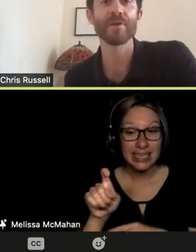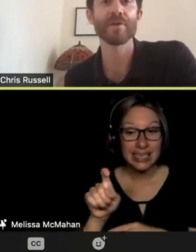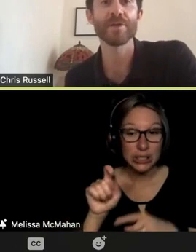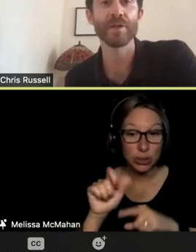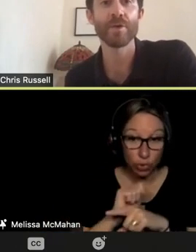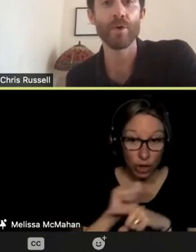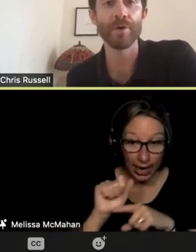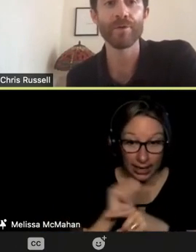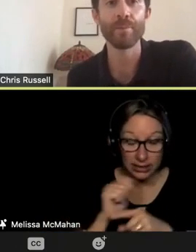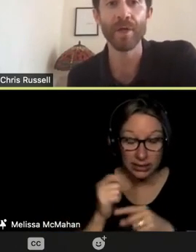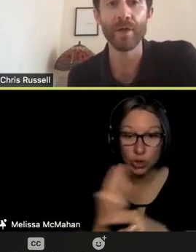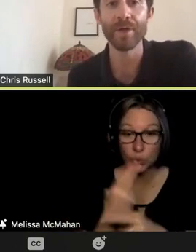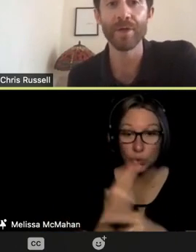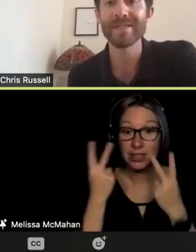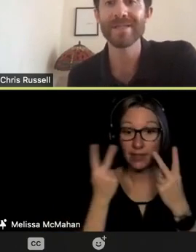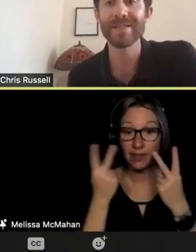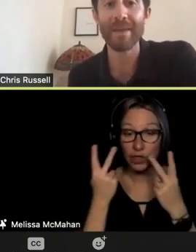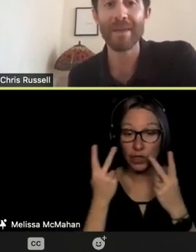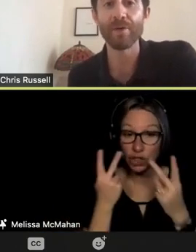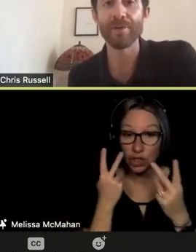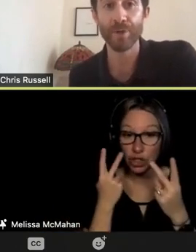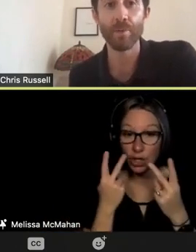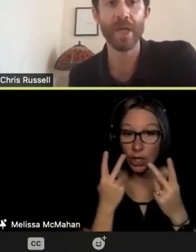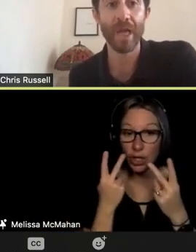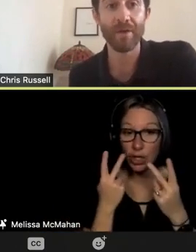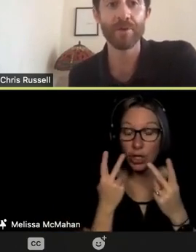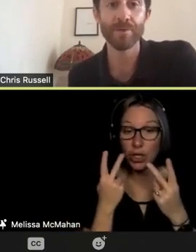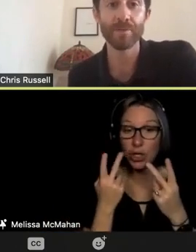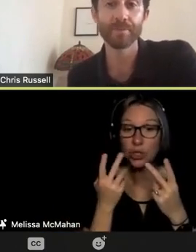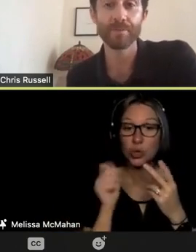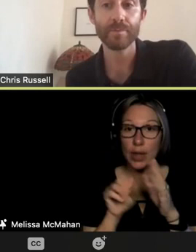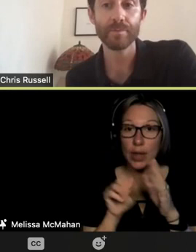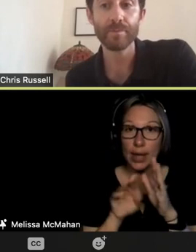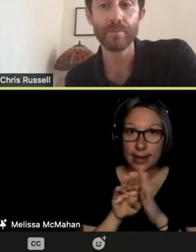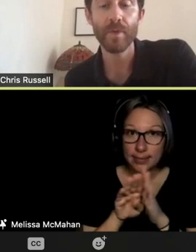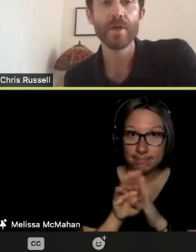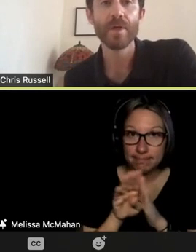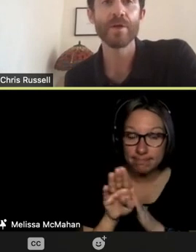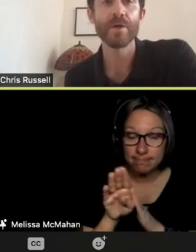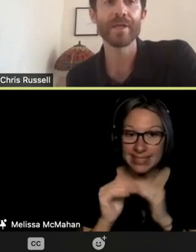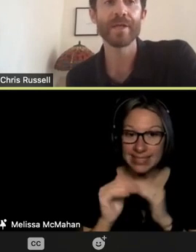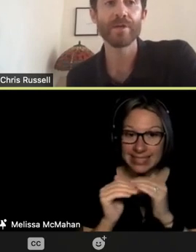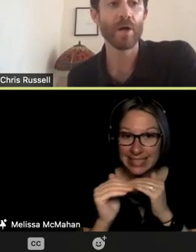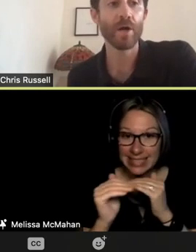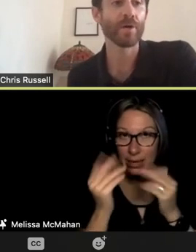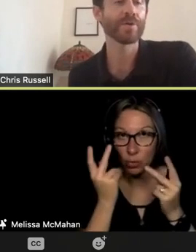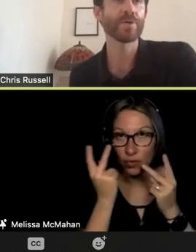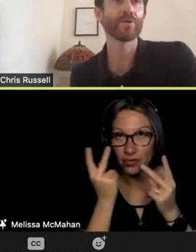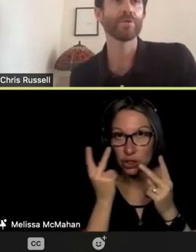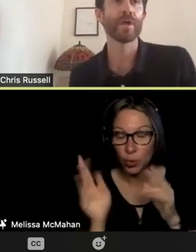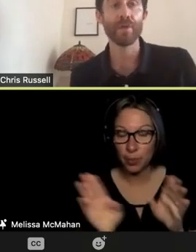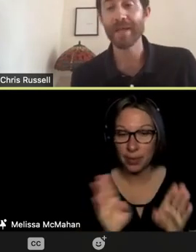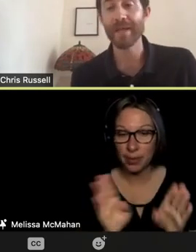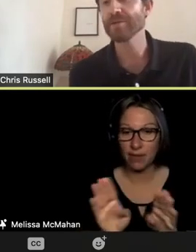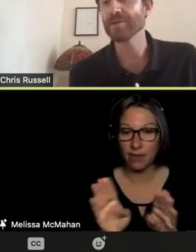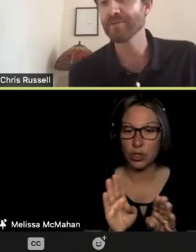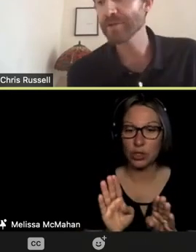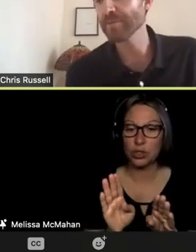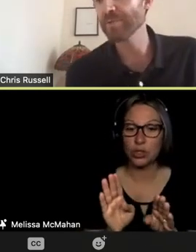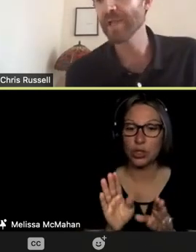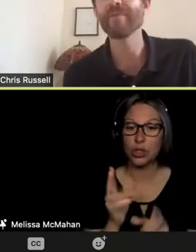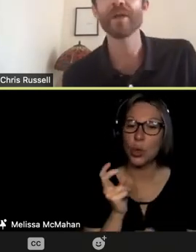practice using their vision in order to build stable visual behaviors. So it's harder to